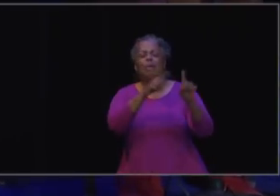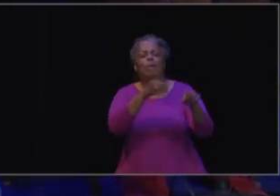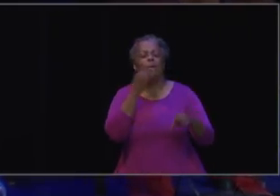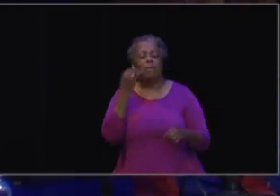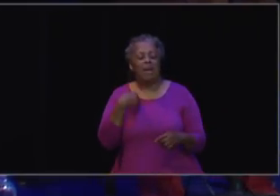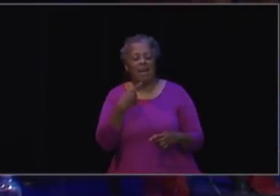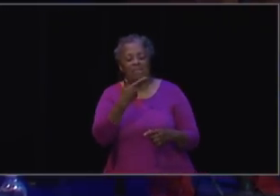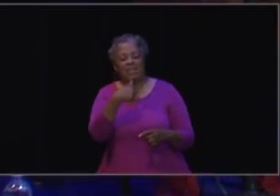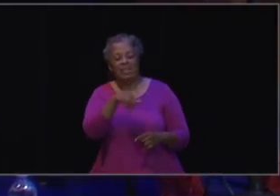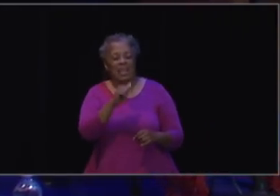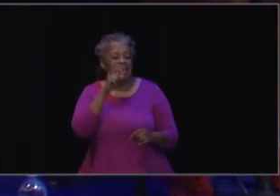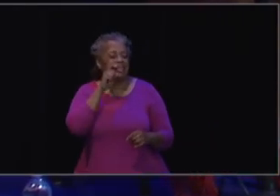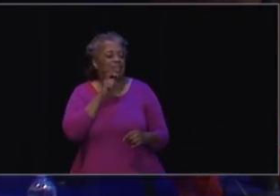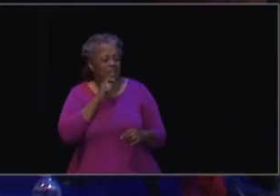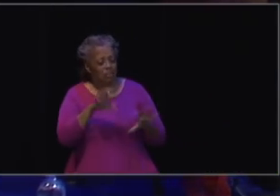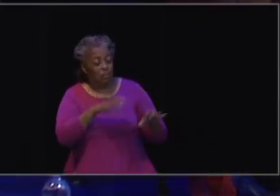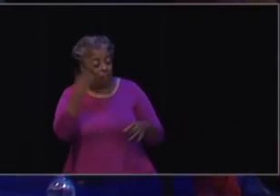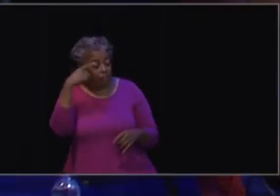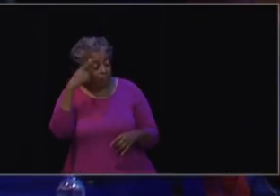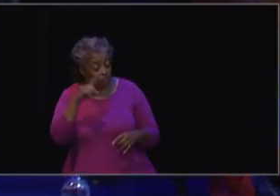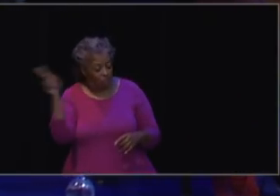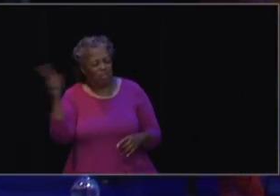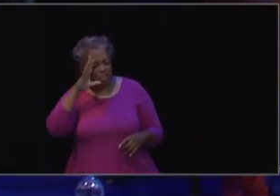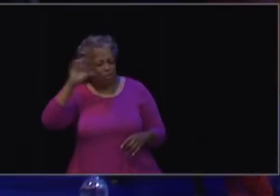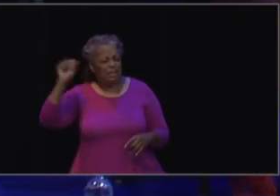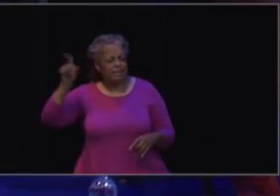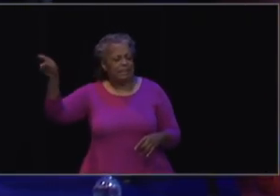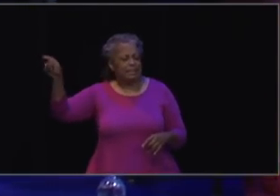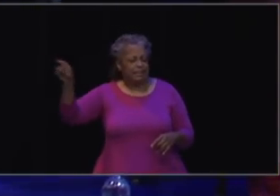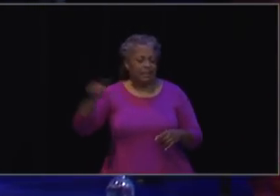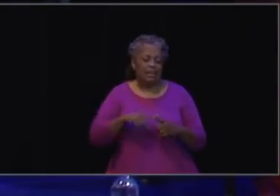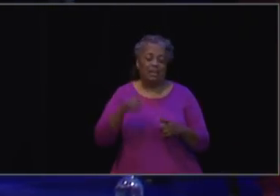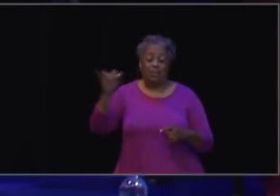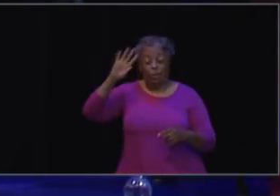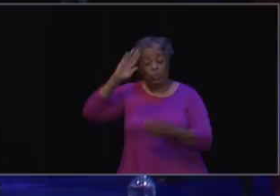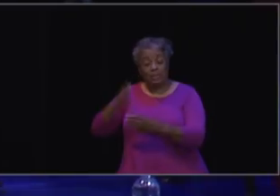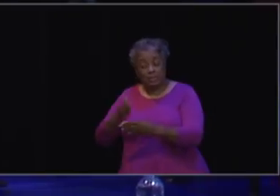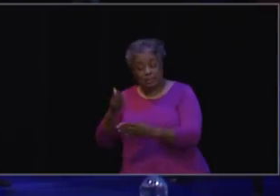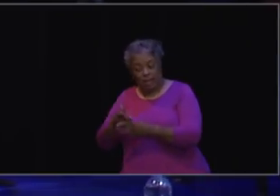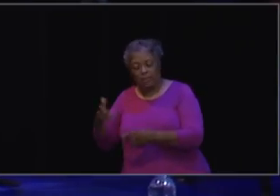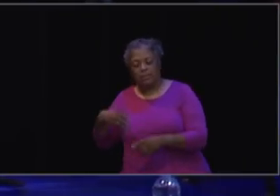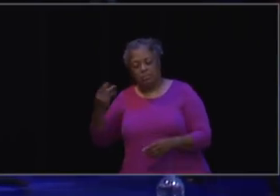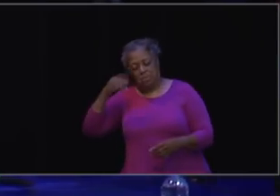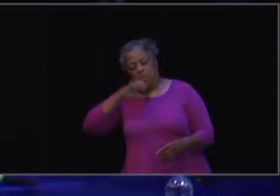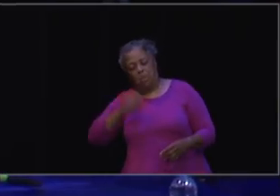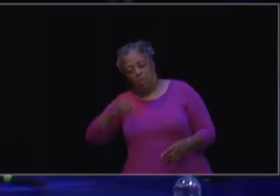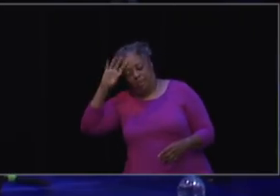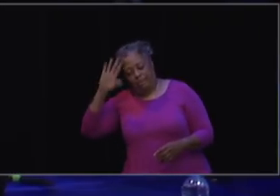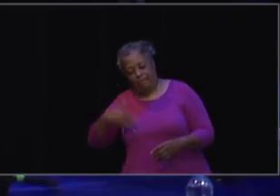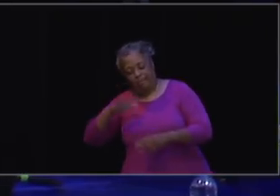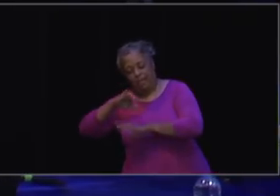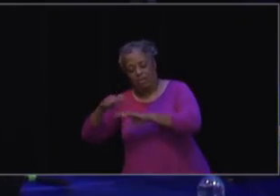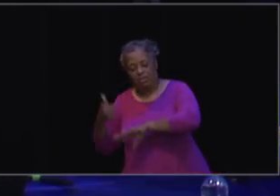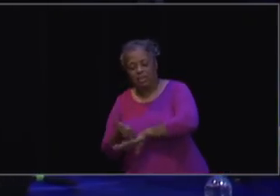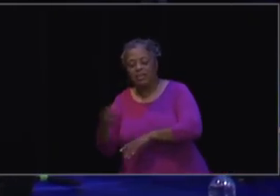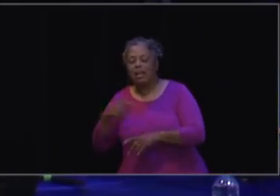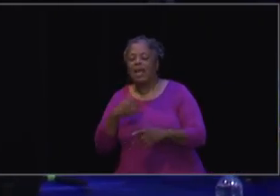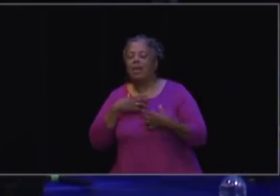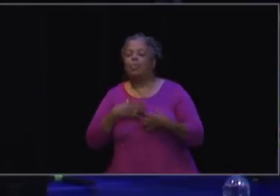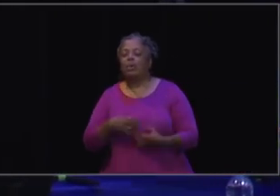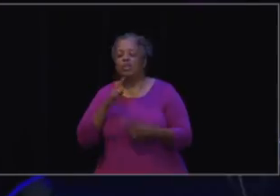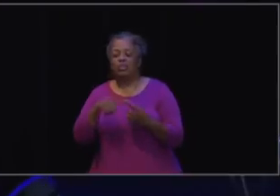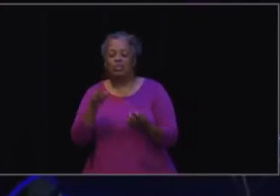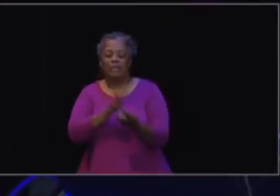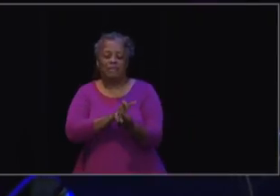We'll do it for the president, the sons of the Confederates. Oh, they wish they could fuck like